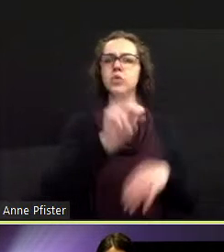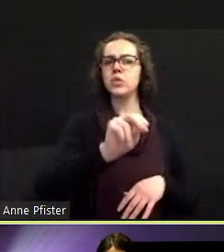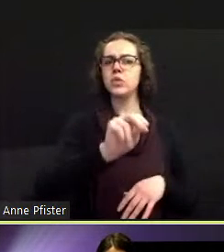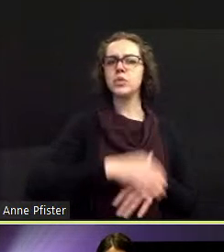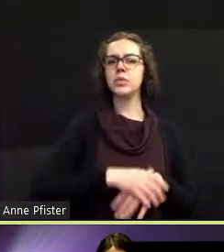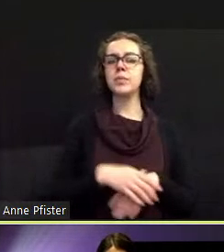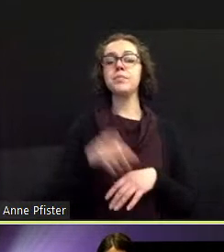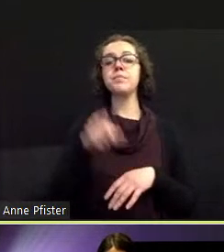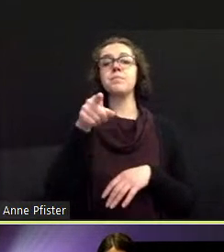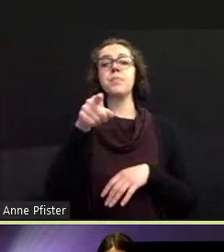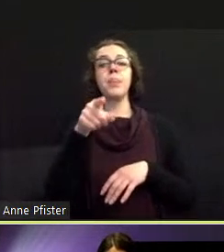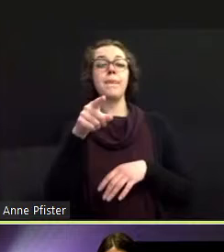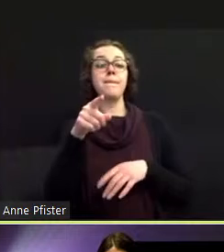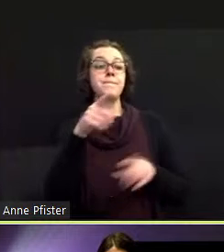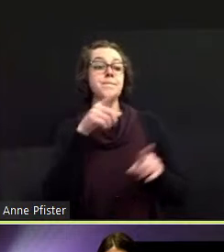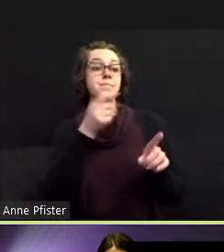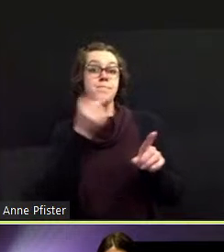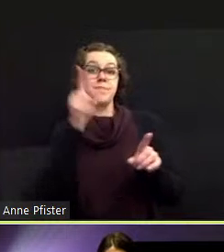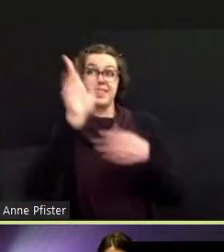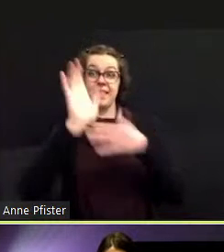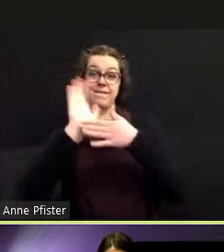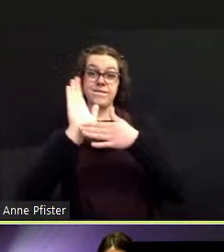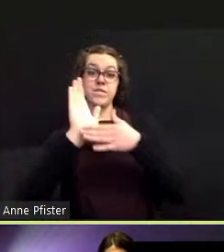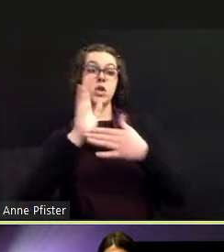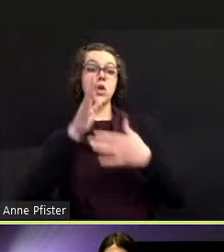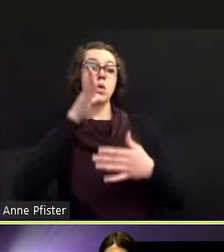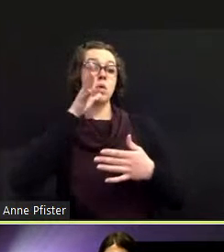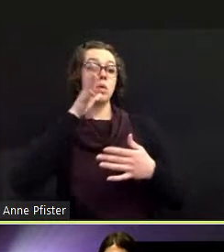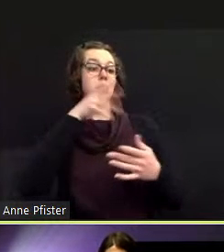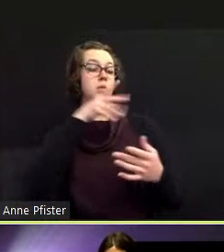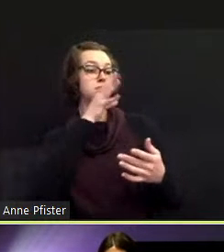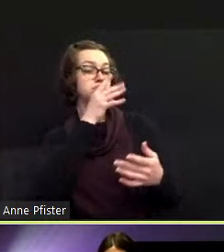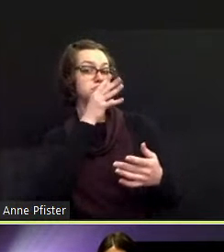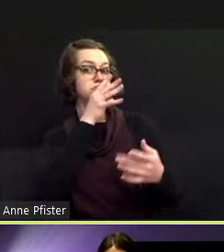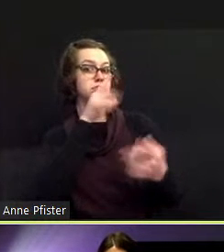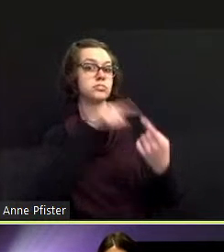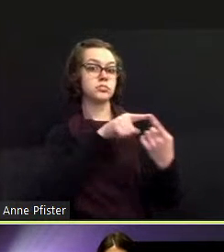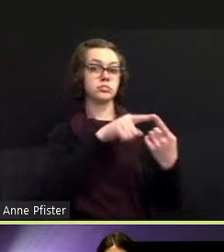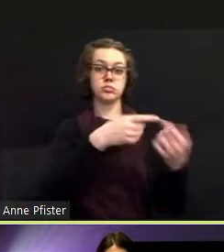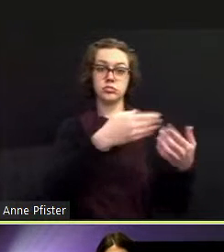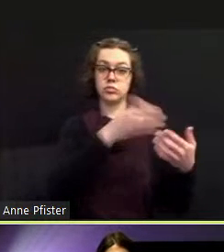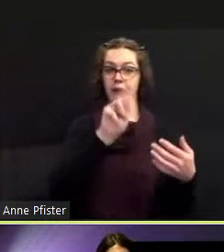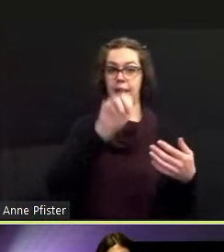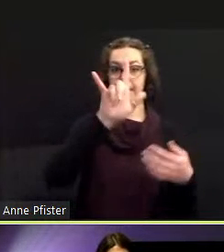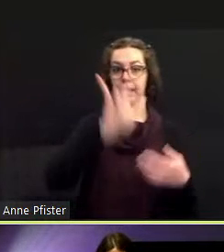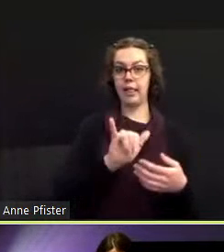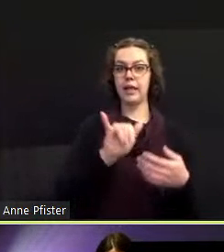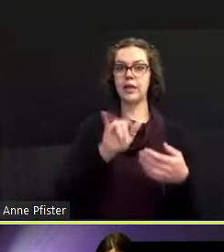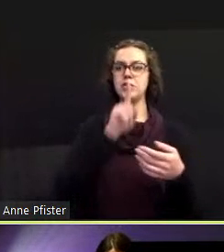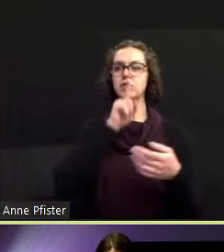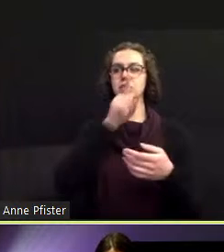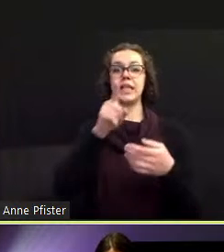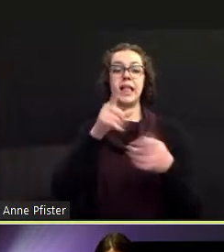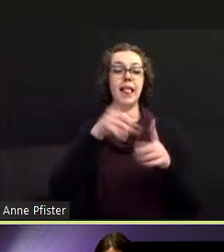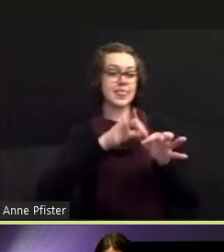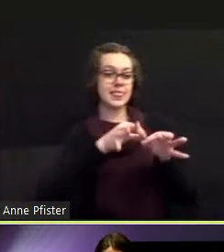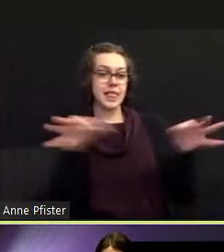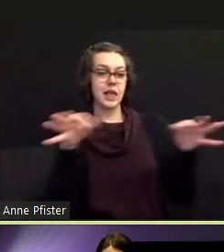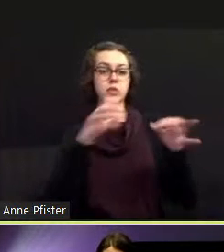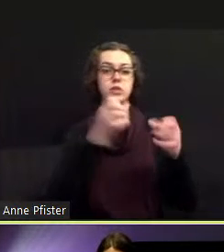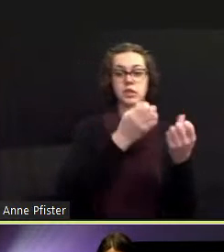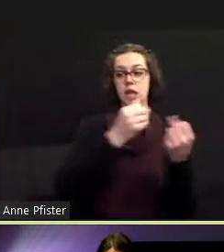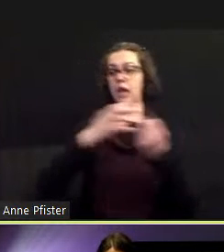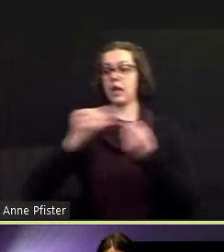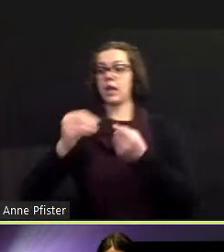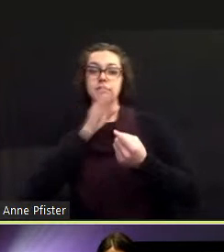hearing daughter orally, perhaps in so doing reassuring hearing parents that spoken Maltese and LSM competence are not mutually exclusive. At the